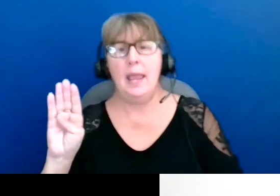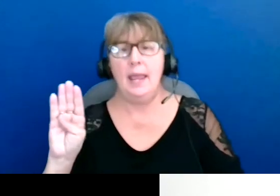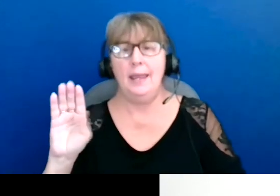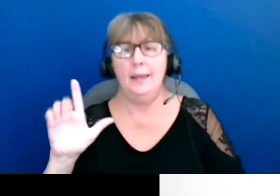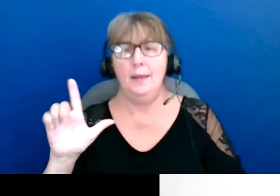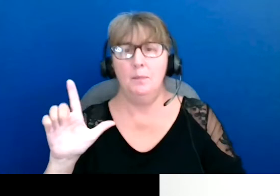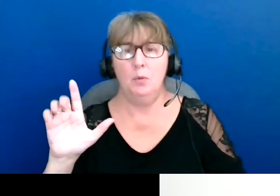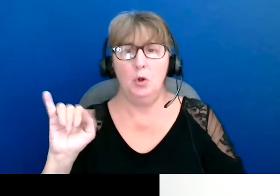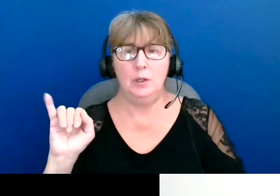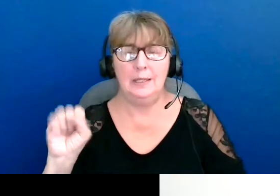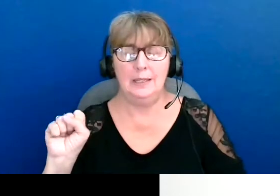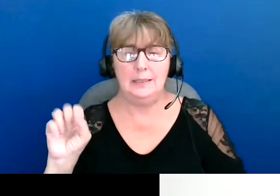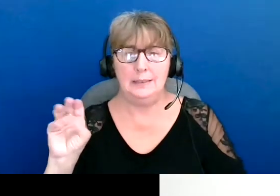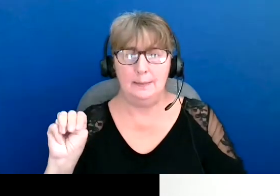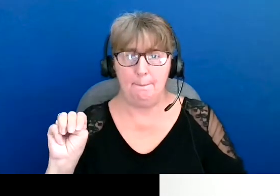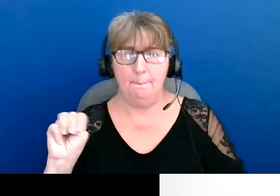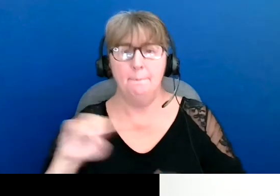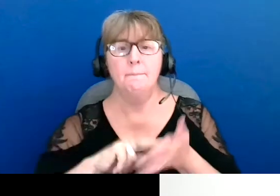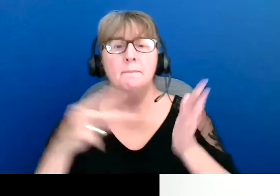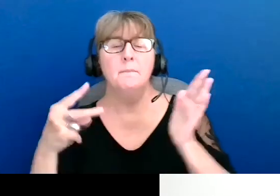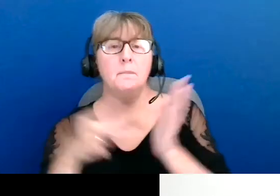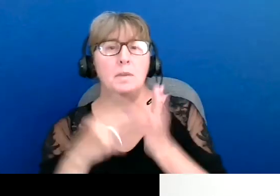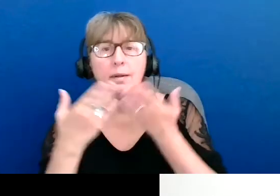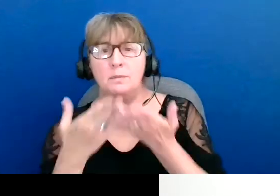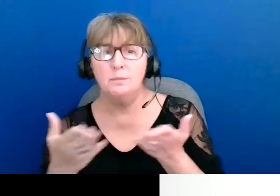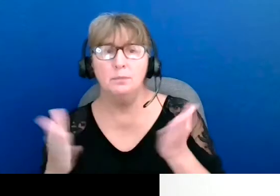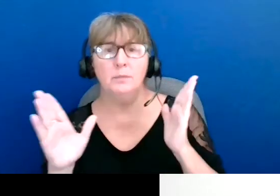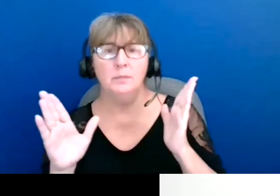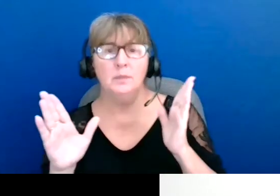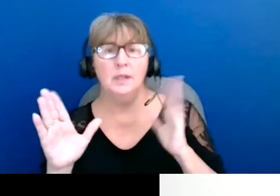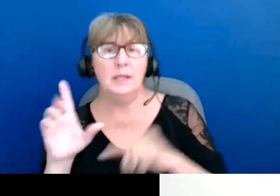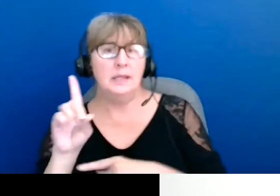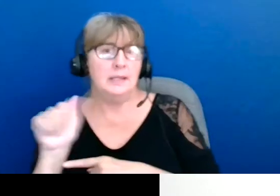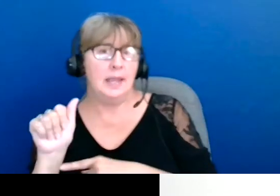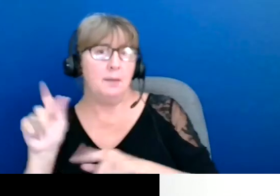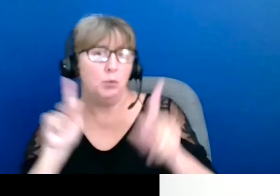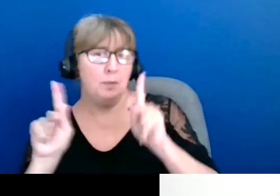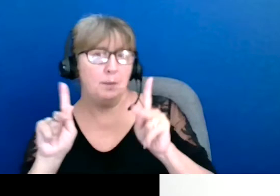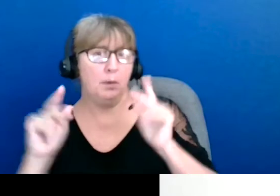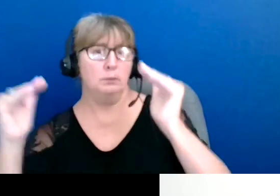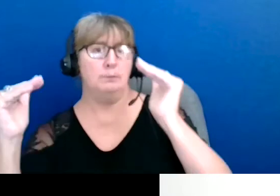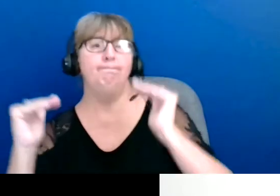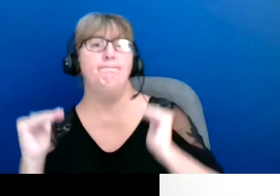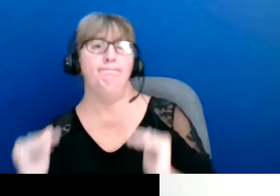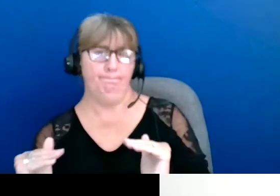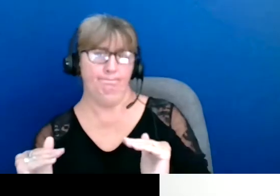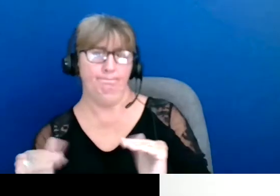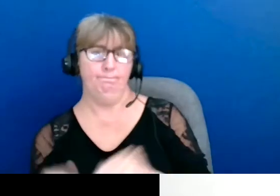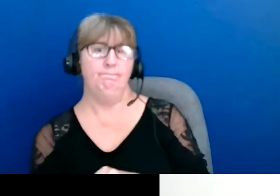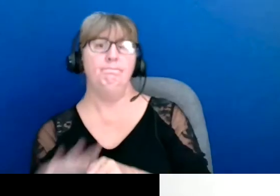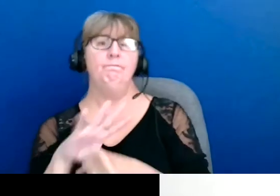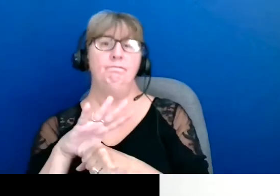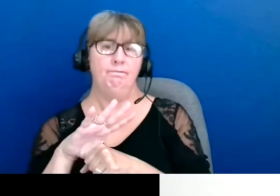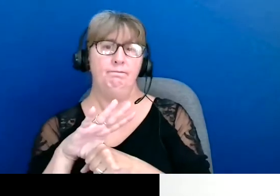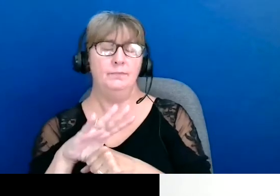Ableism is the widespread assumption that disabled people are inferior and less competent.